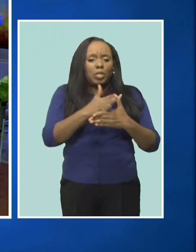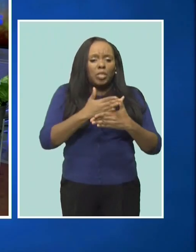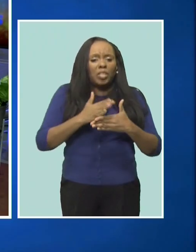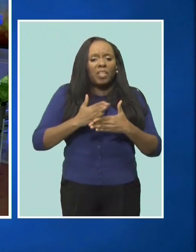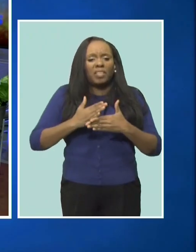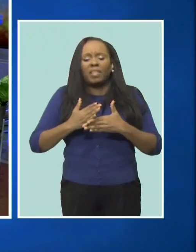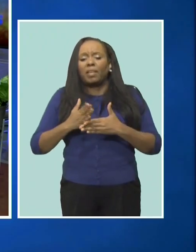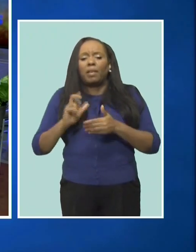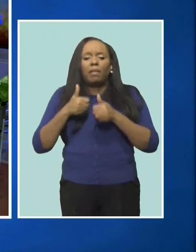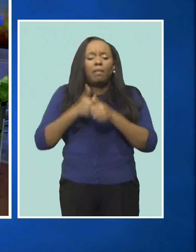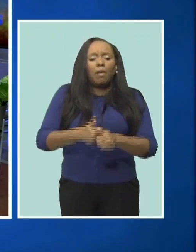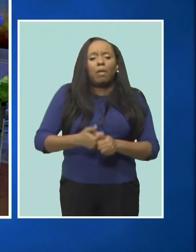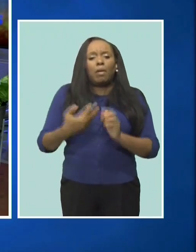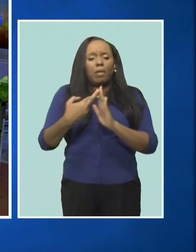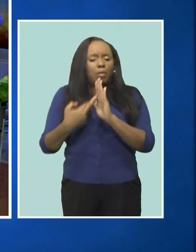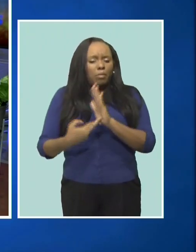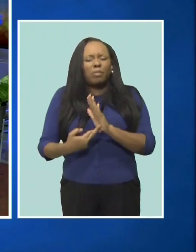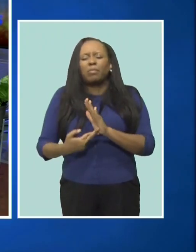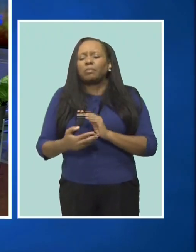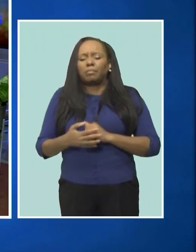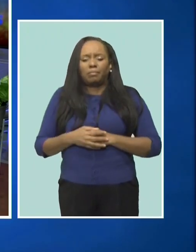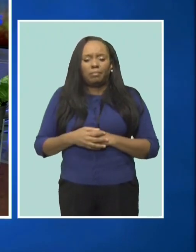to the rules of the group.